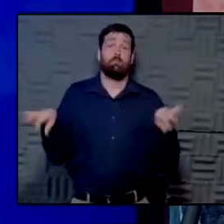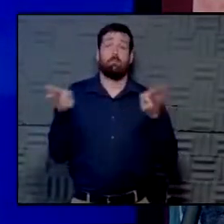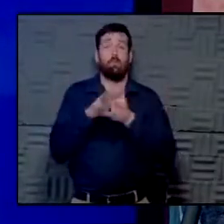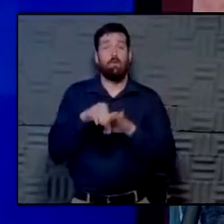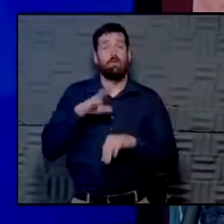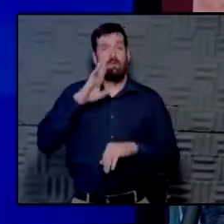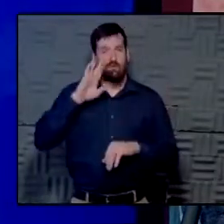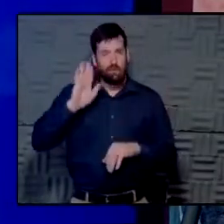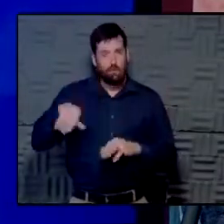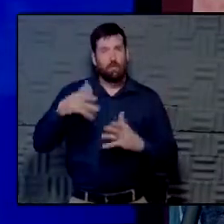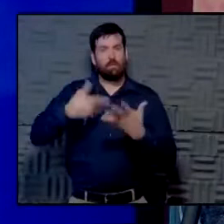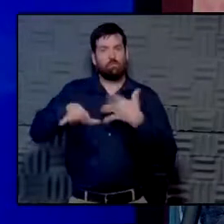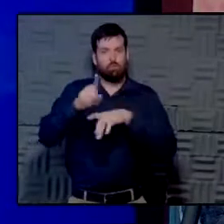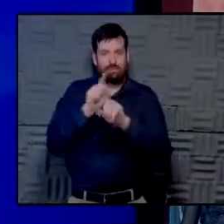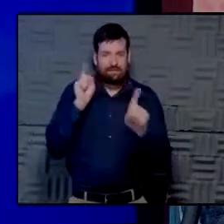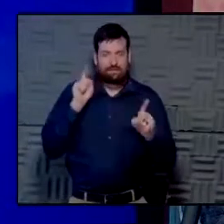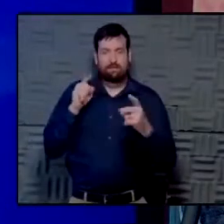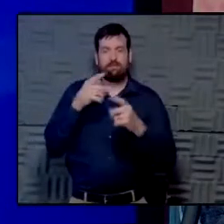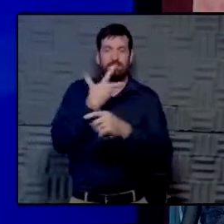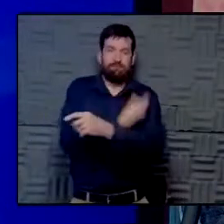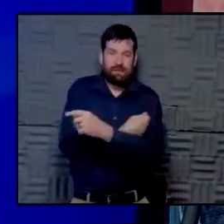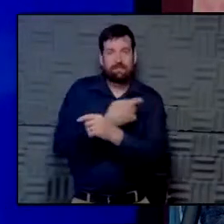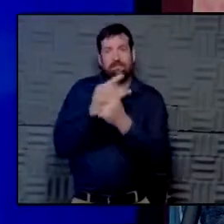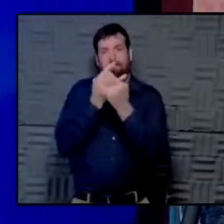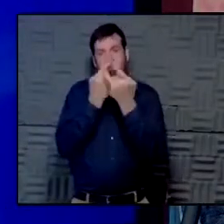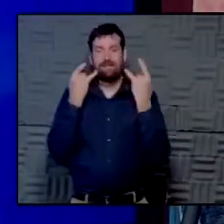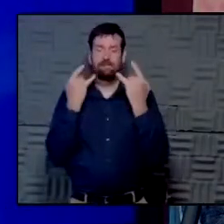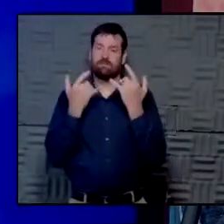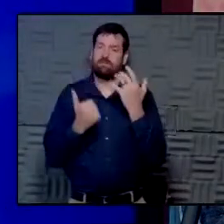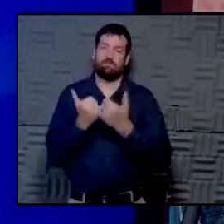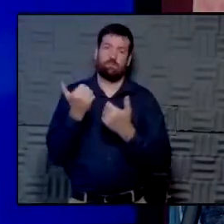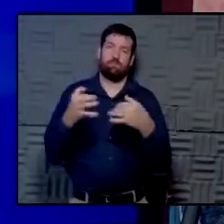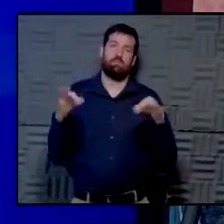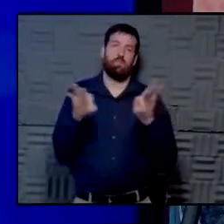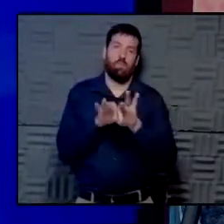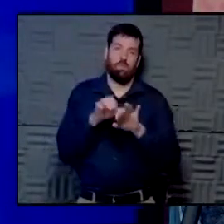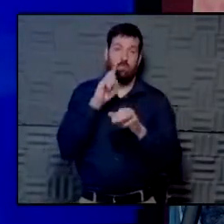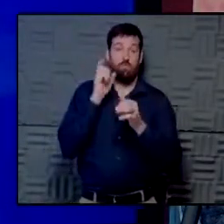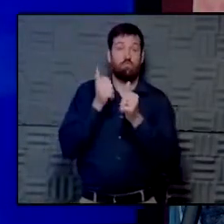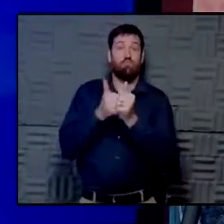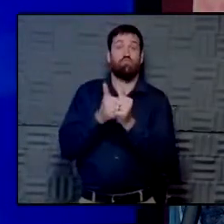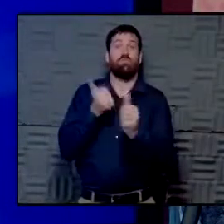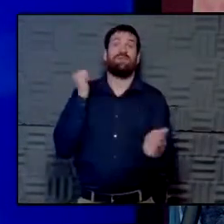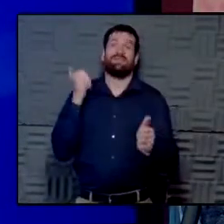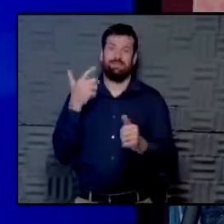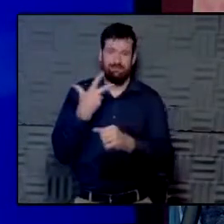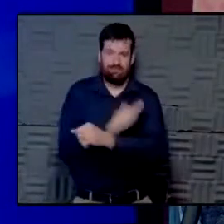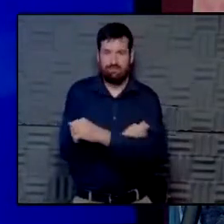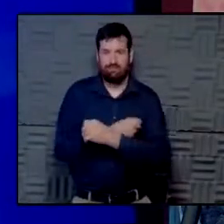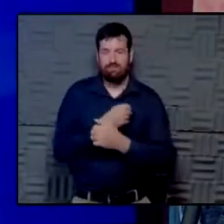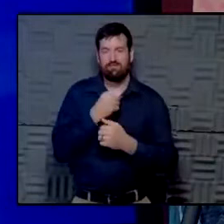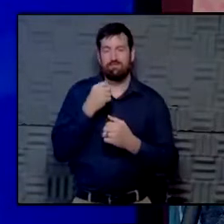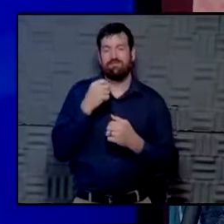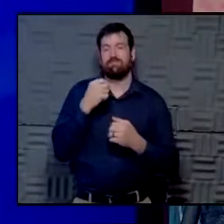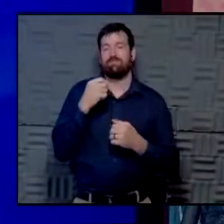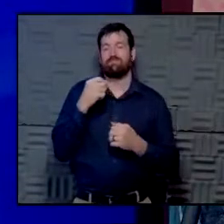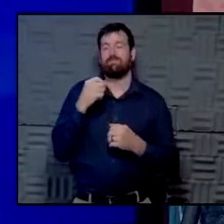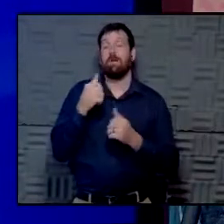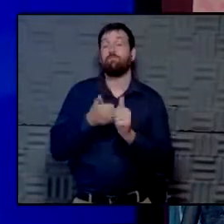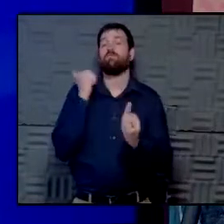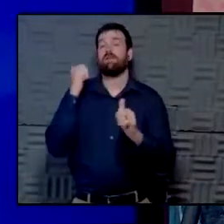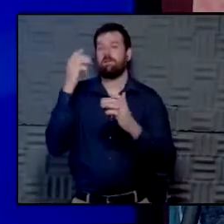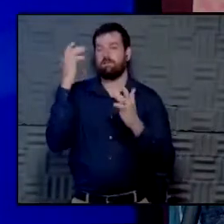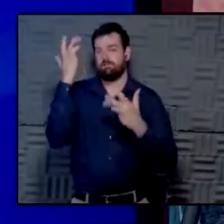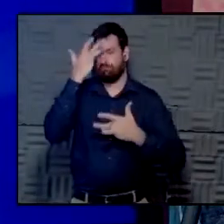we know that social distancing, wearing a mask, and vaccination are really critical elements of preventing COVID-19. As it